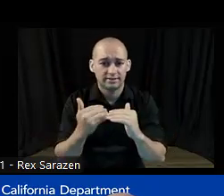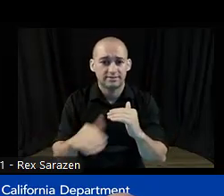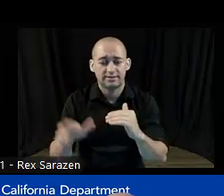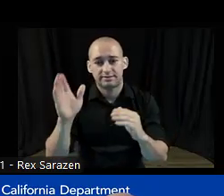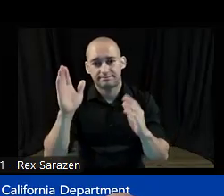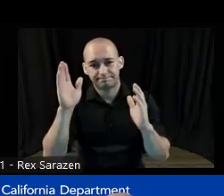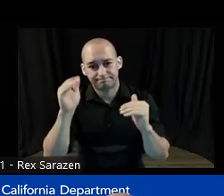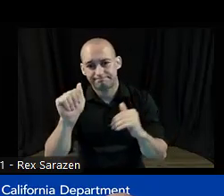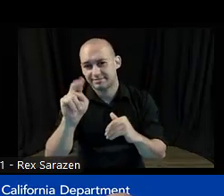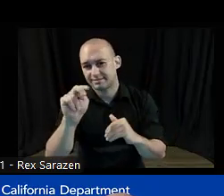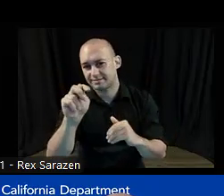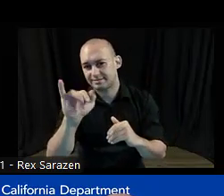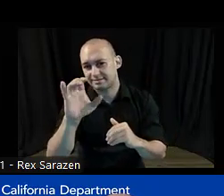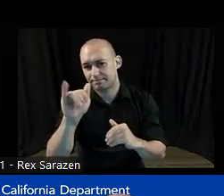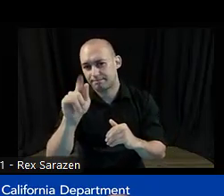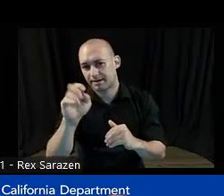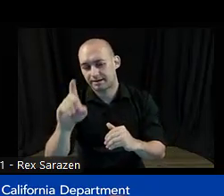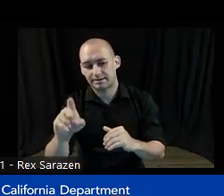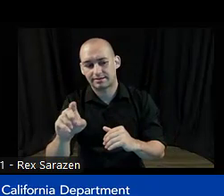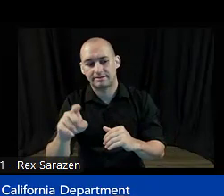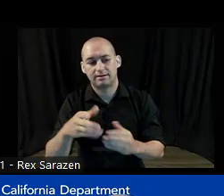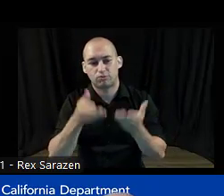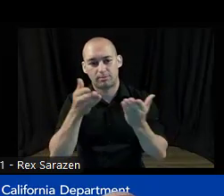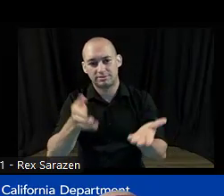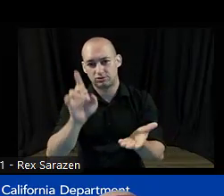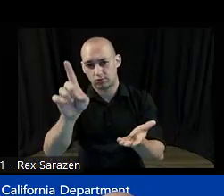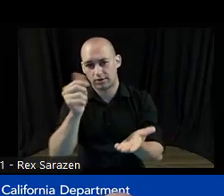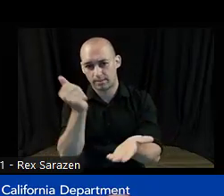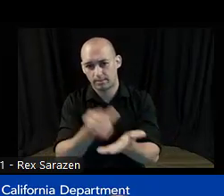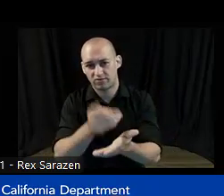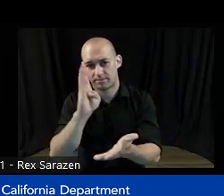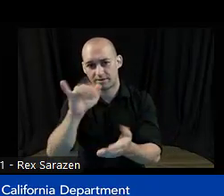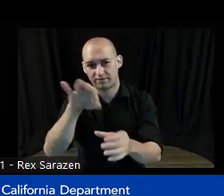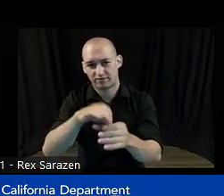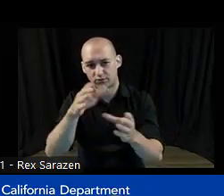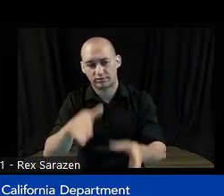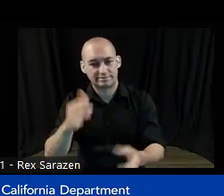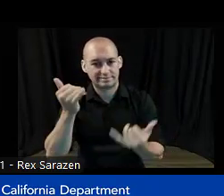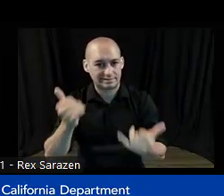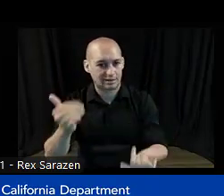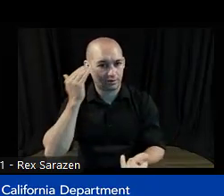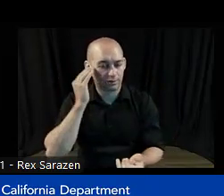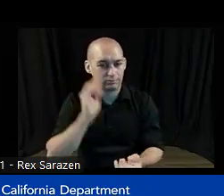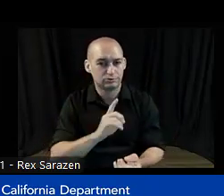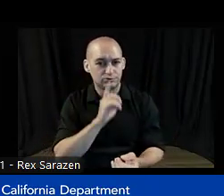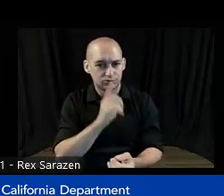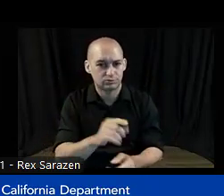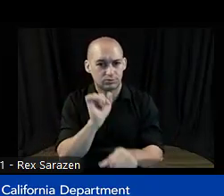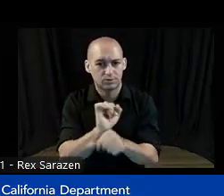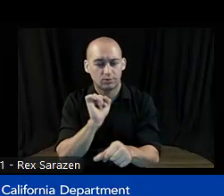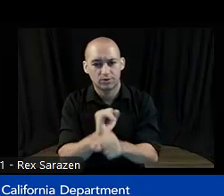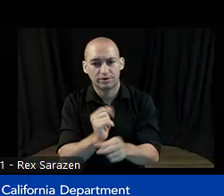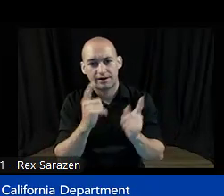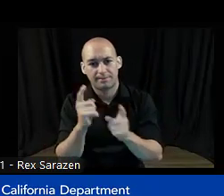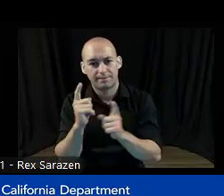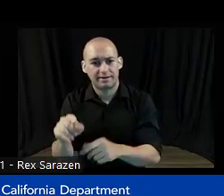anticipated that Proposition 1 would be approved by the voters. We now know that to be true, and work is happening at the